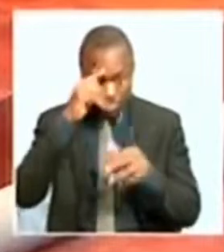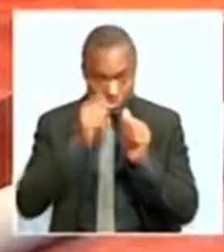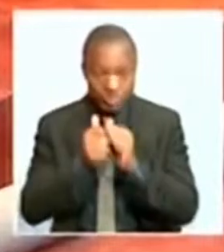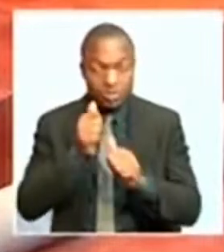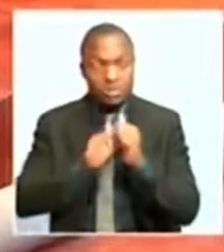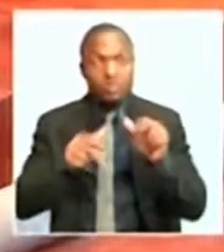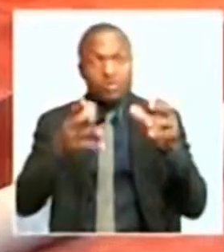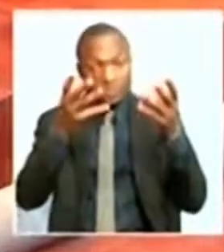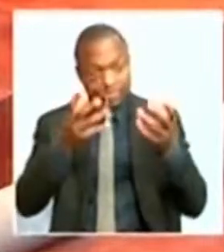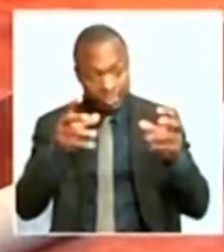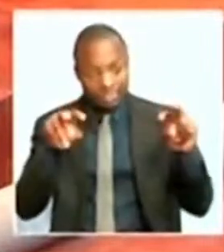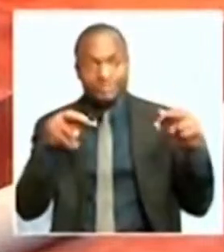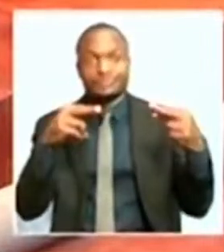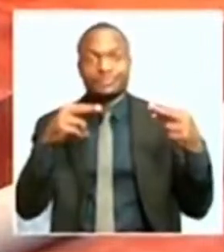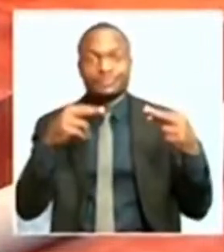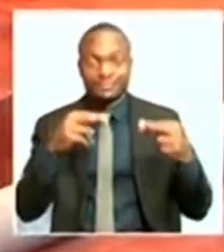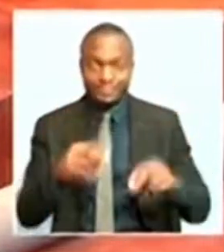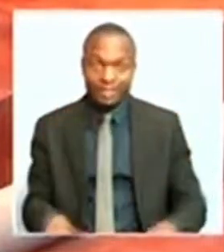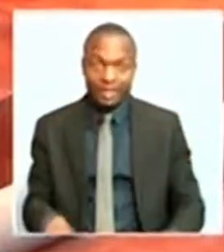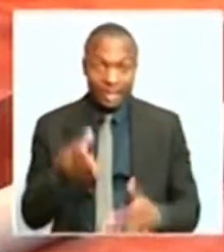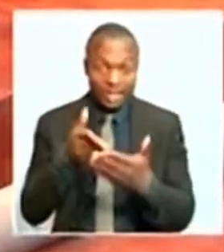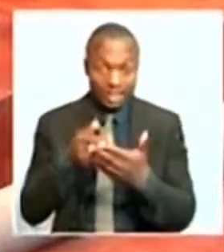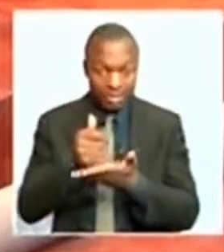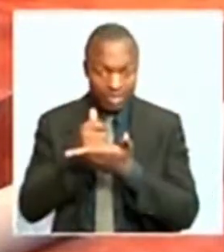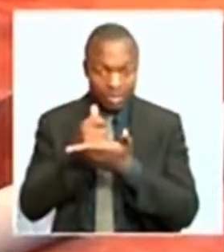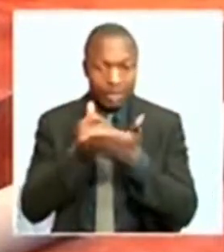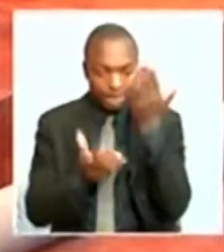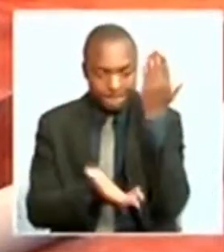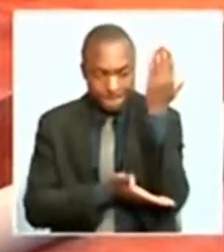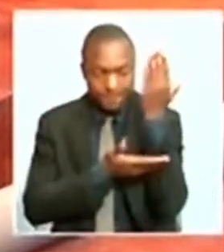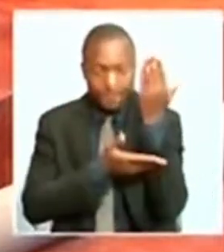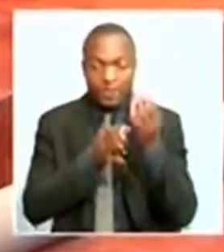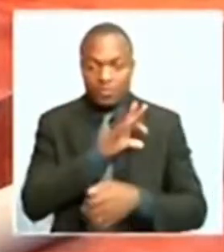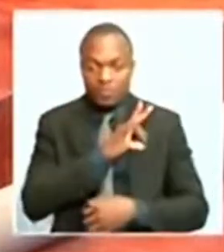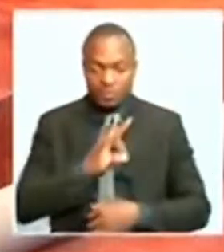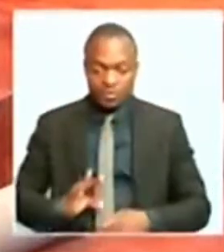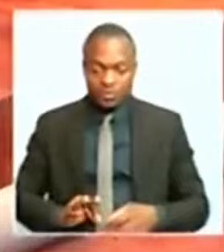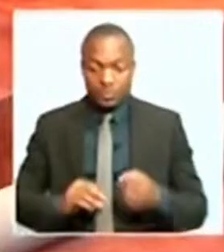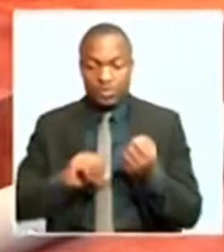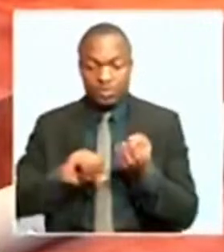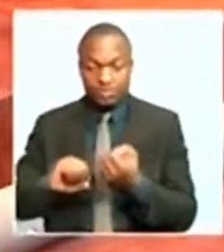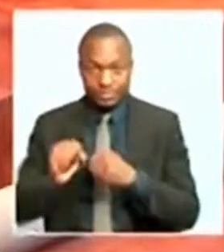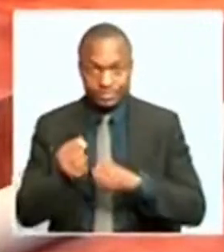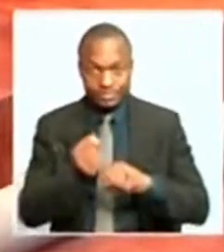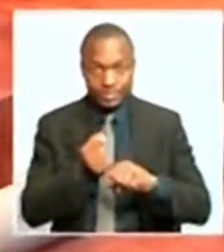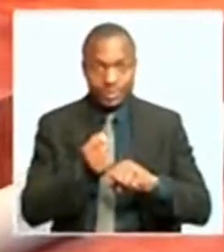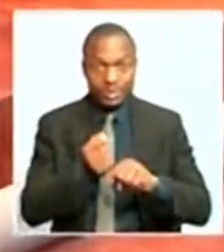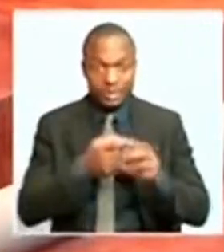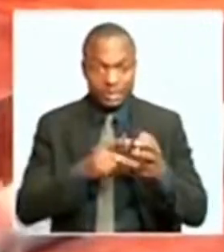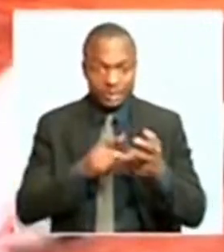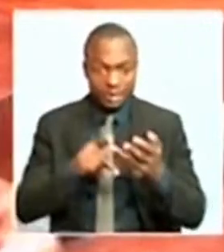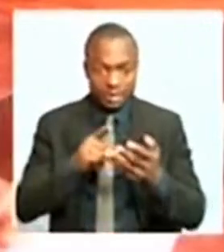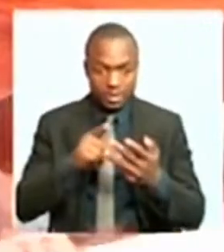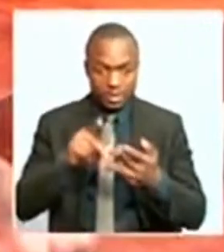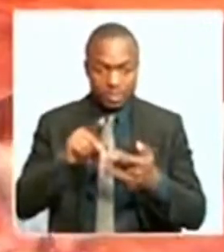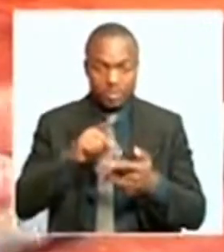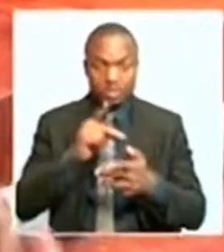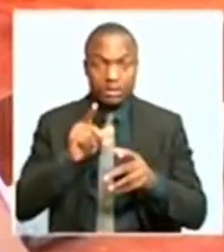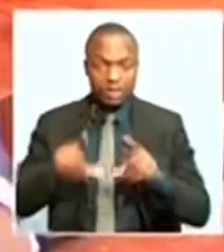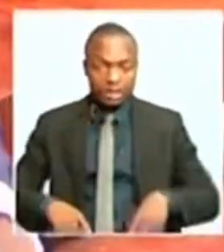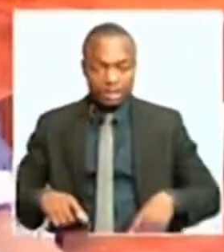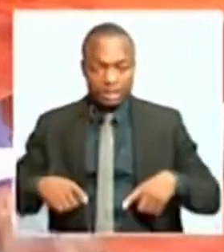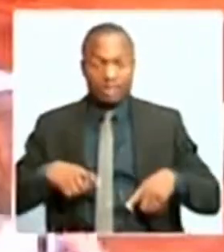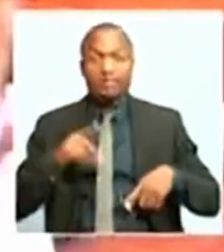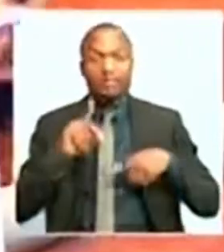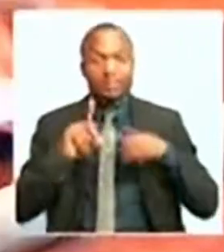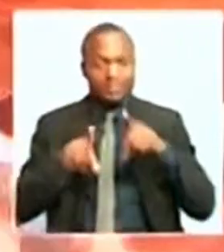faced. So ultimately this will help improve the food security of our population as well as the livelihoods of our